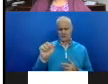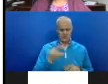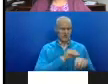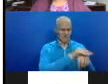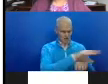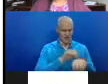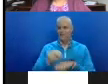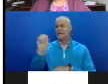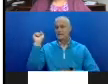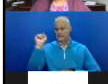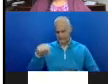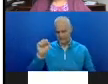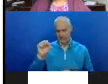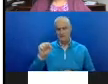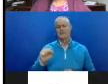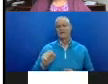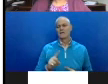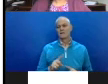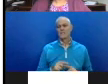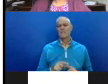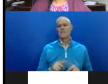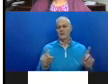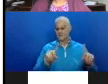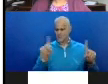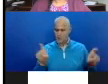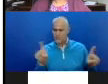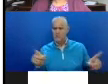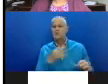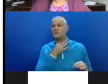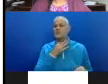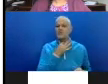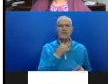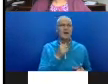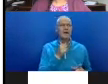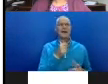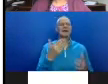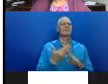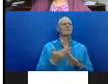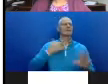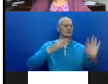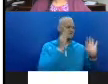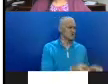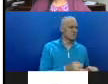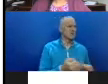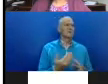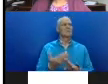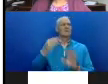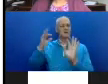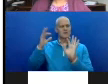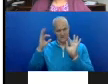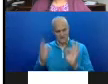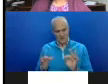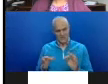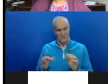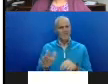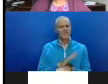this man's life and this woman's life. But it doesn't predetermine, it's not completely absolute. I